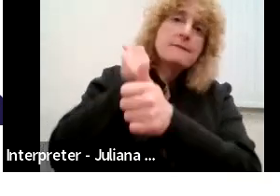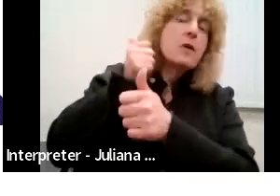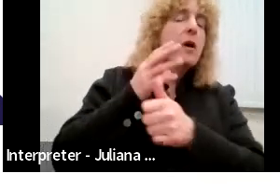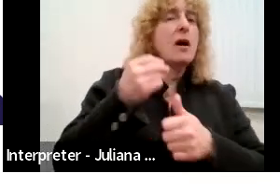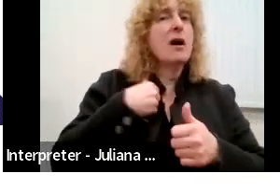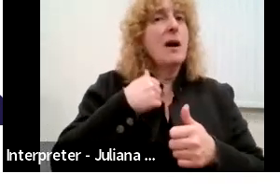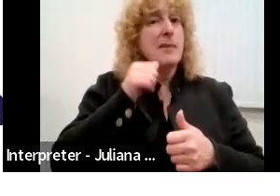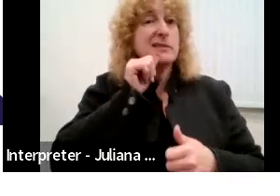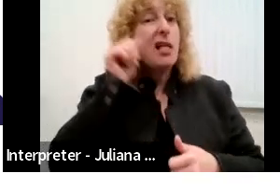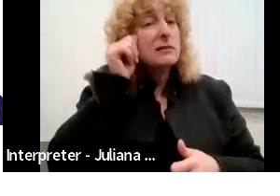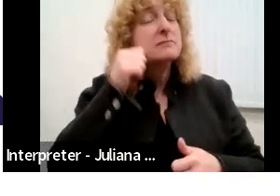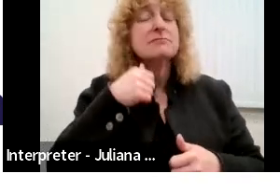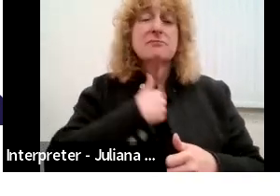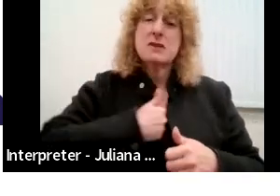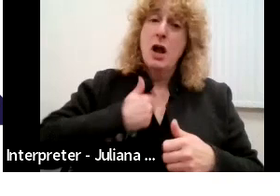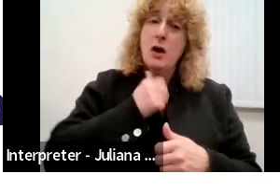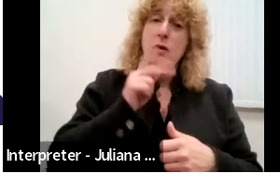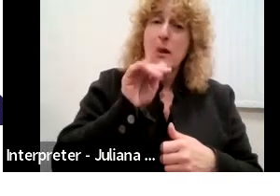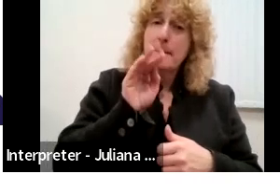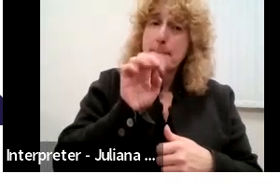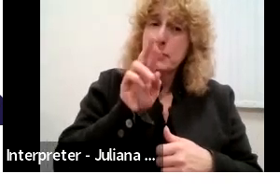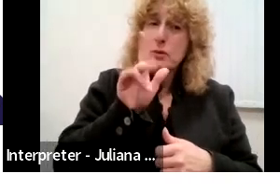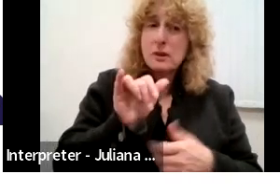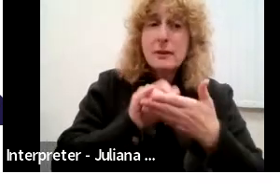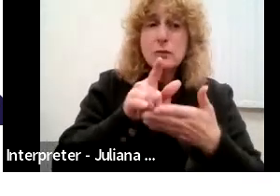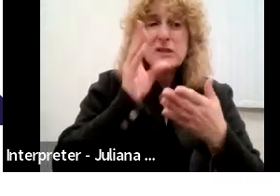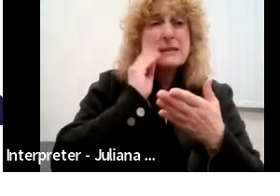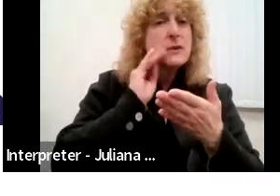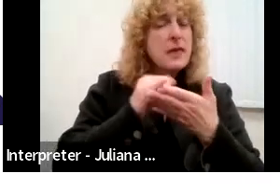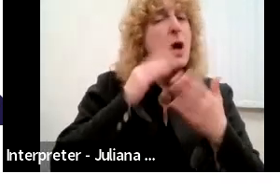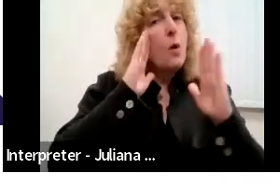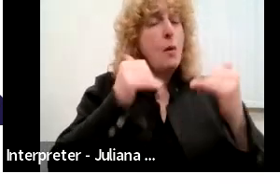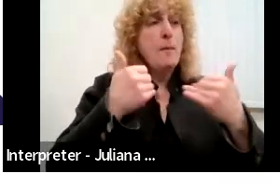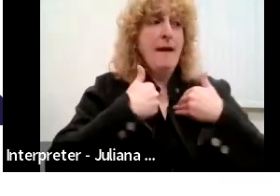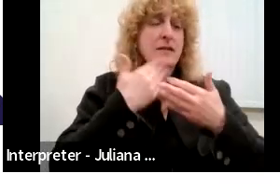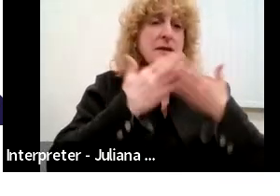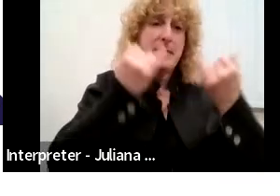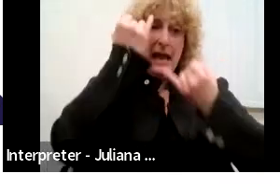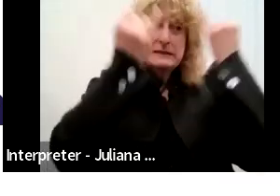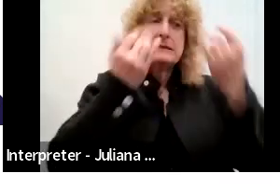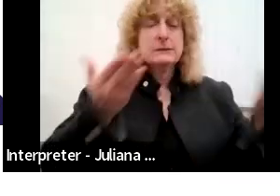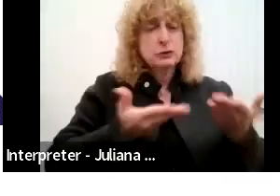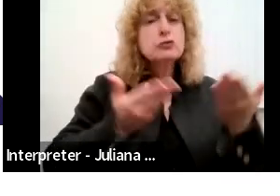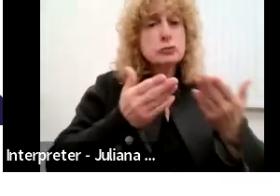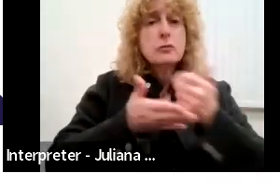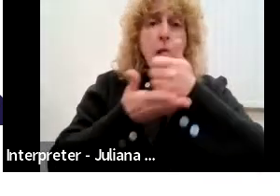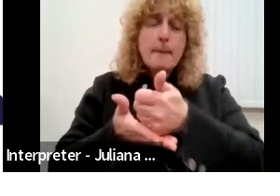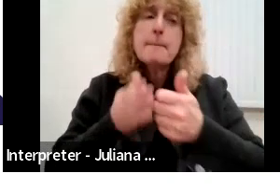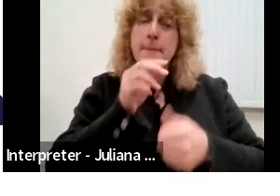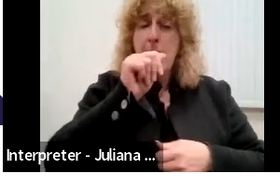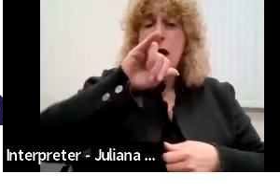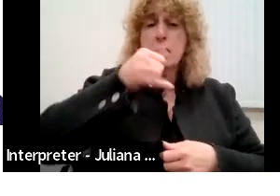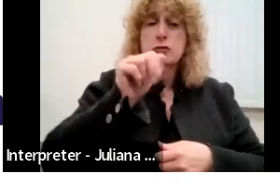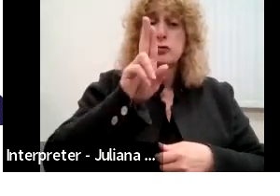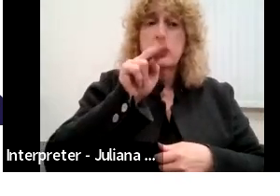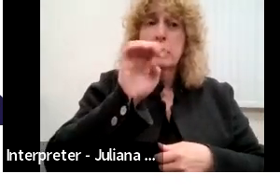you're experiencing that, Kimberly. I hope that we have some ideas here that are helpful for you. Ajane and I will be sharing some things that have